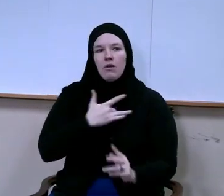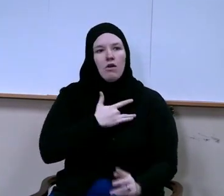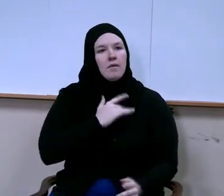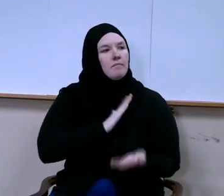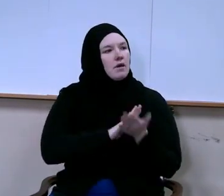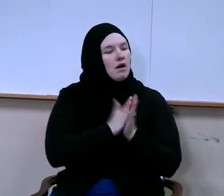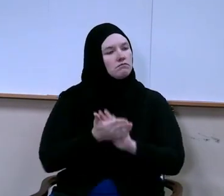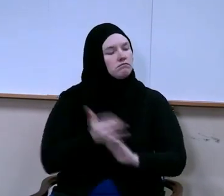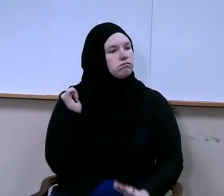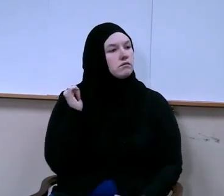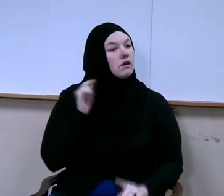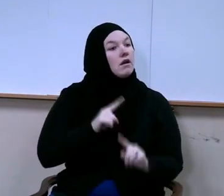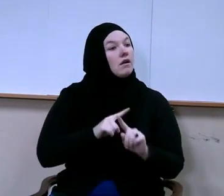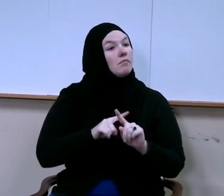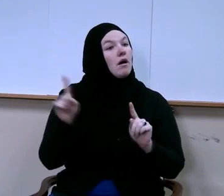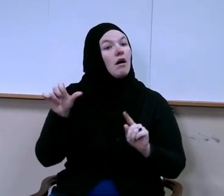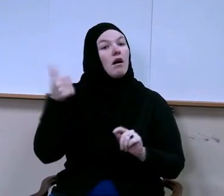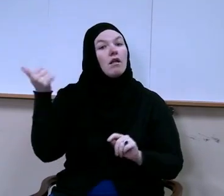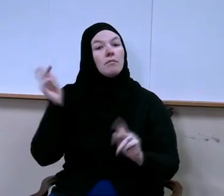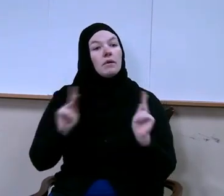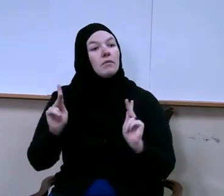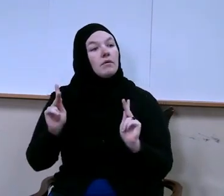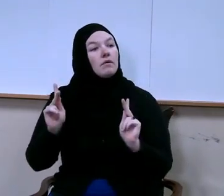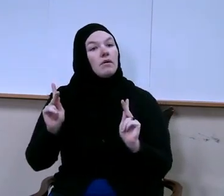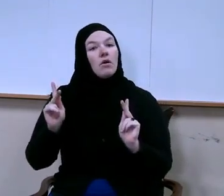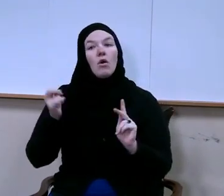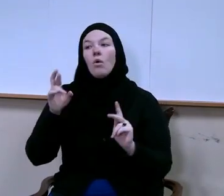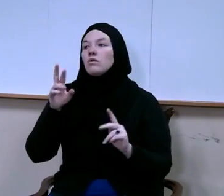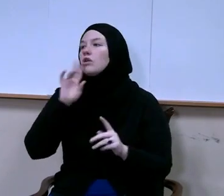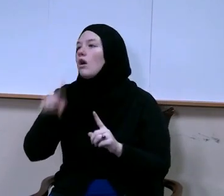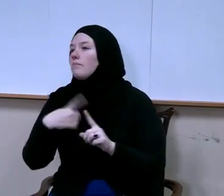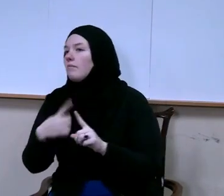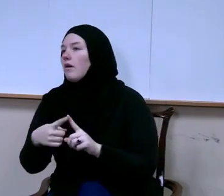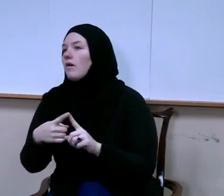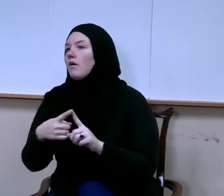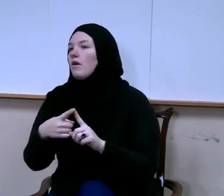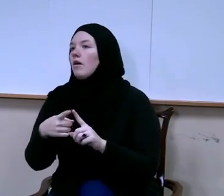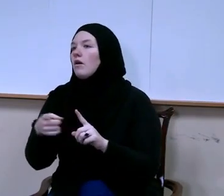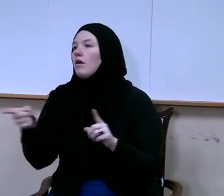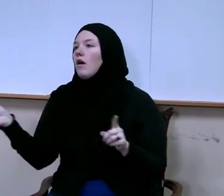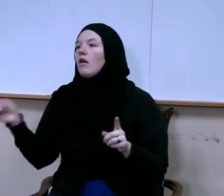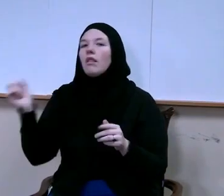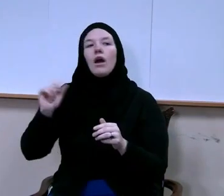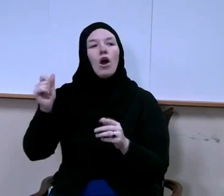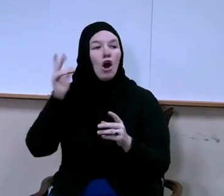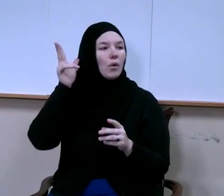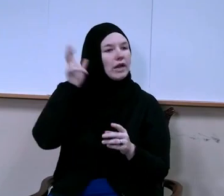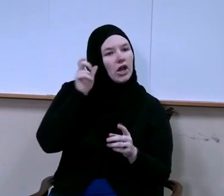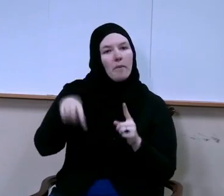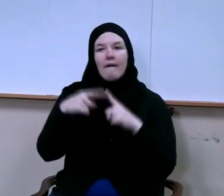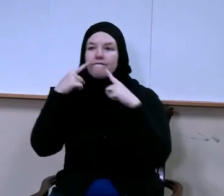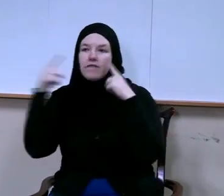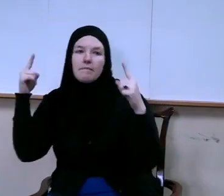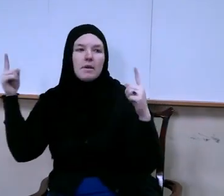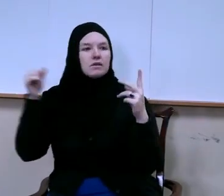rebellious. But when others are mentioned or referenced, they are very happy